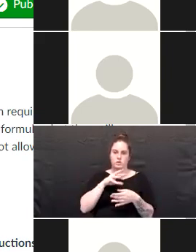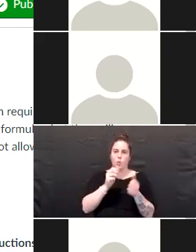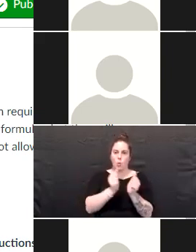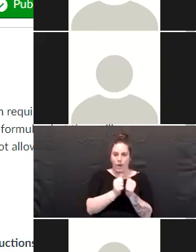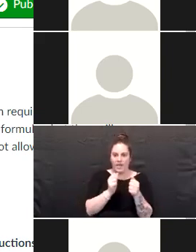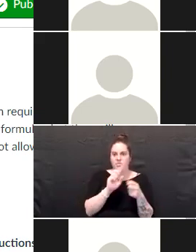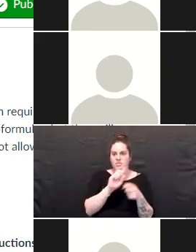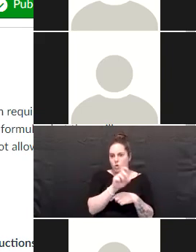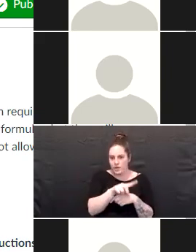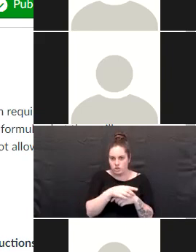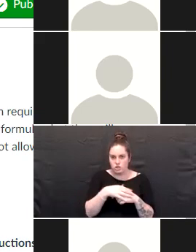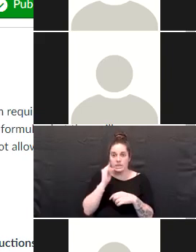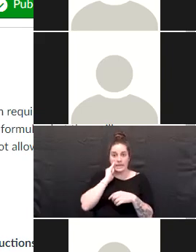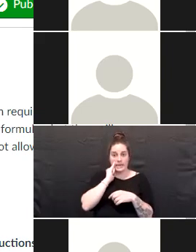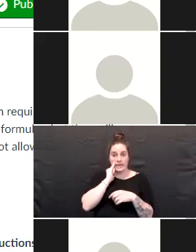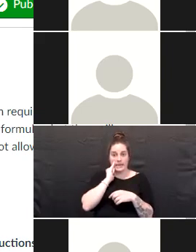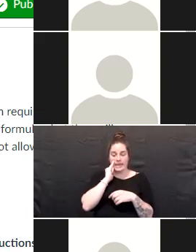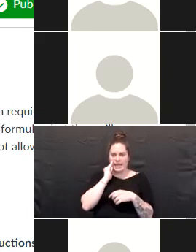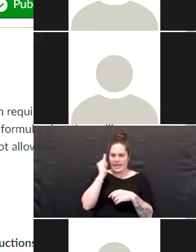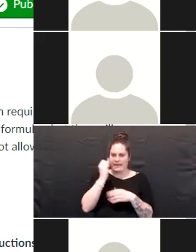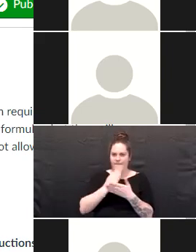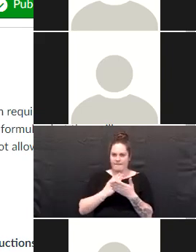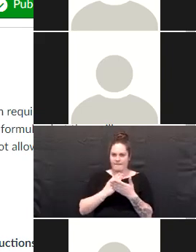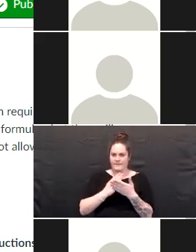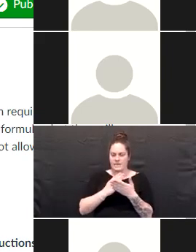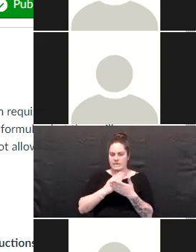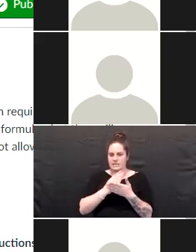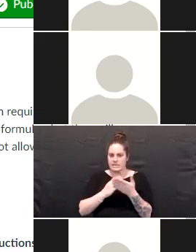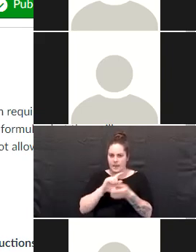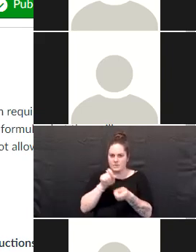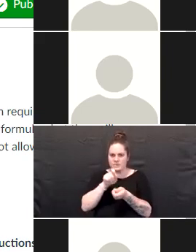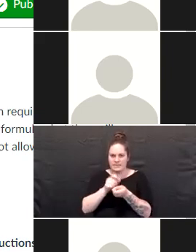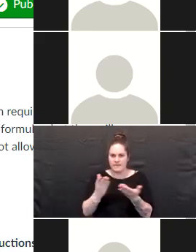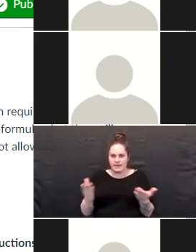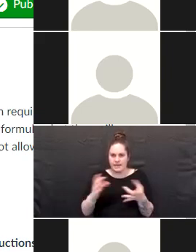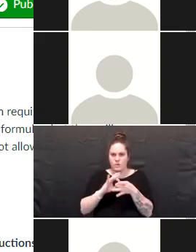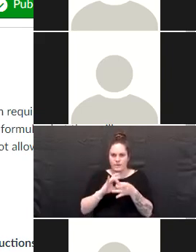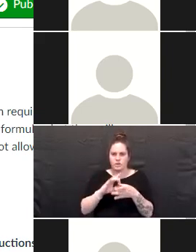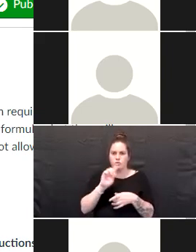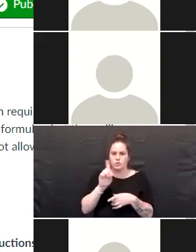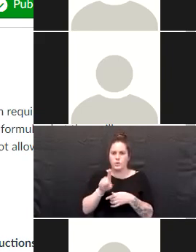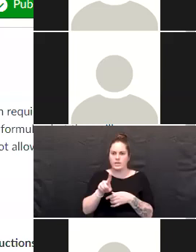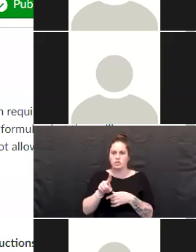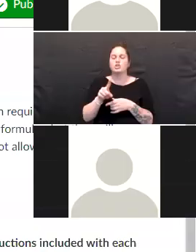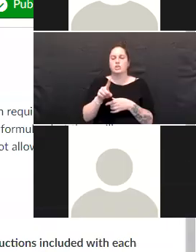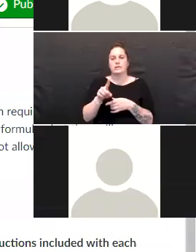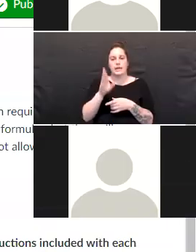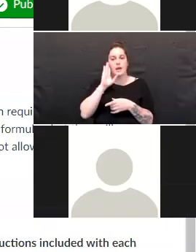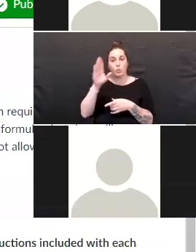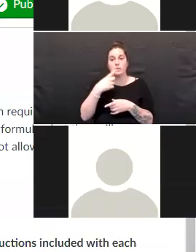specific about a question, the instructions will direct you accordingly. Um, do